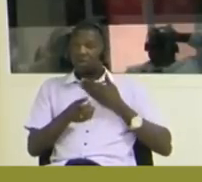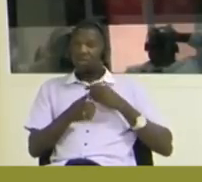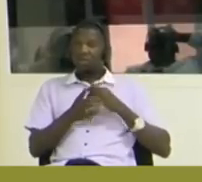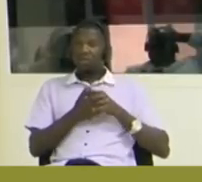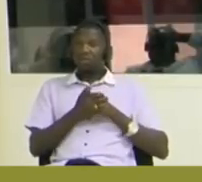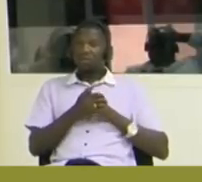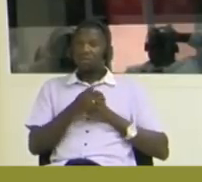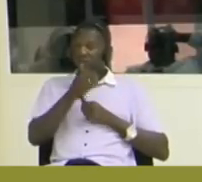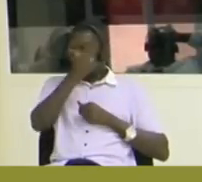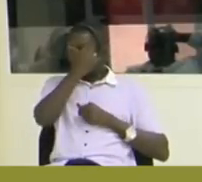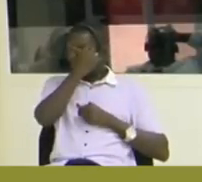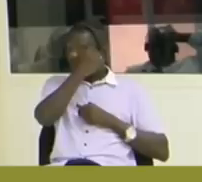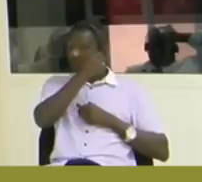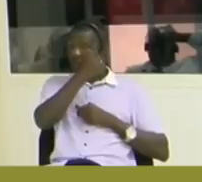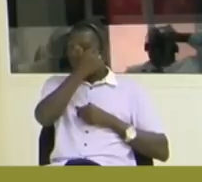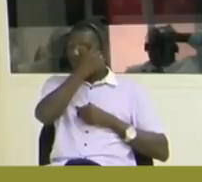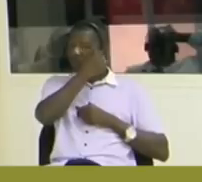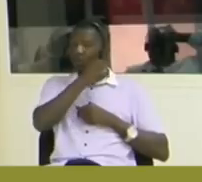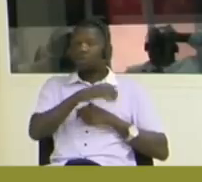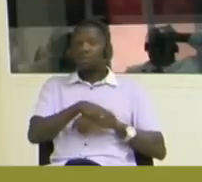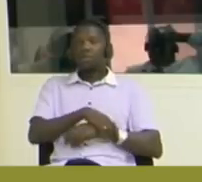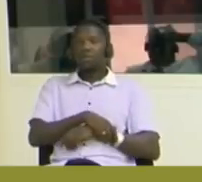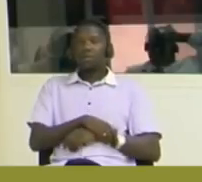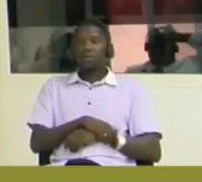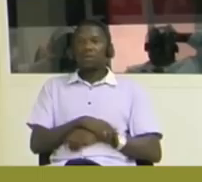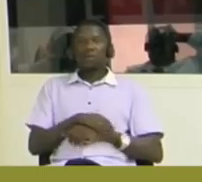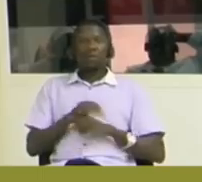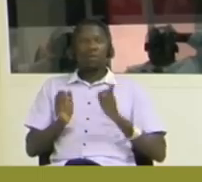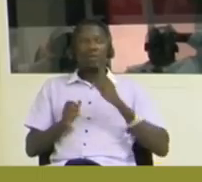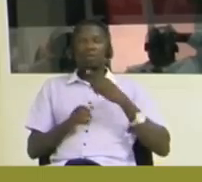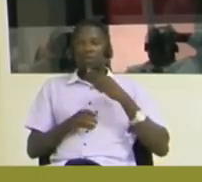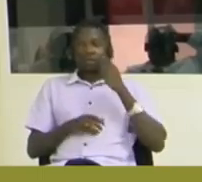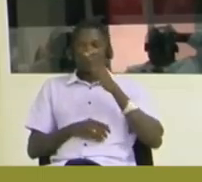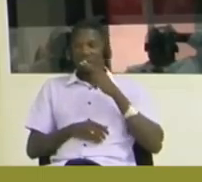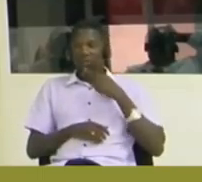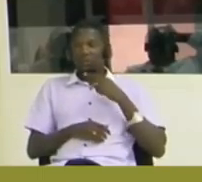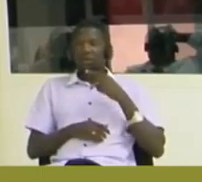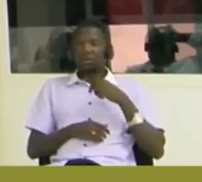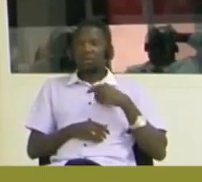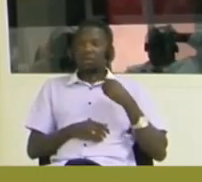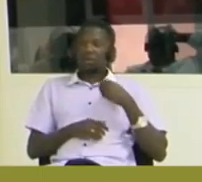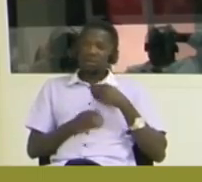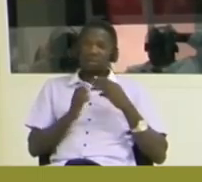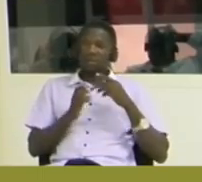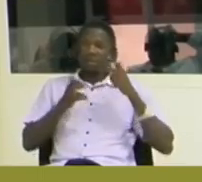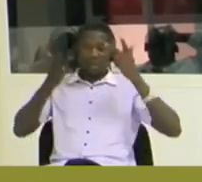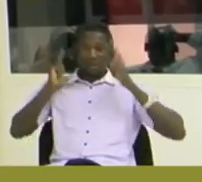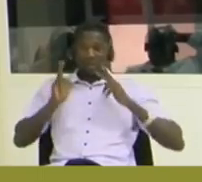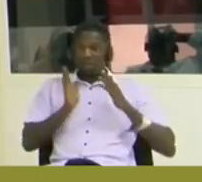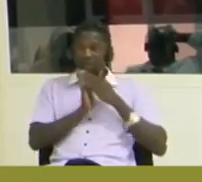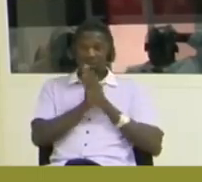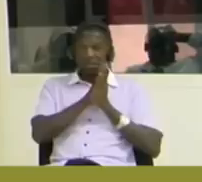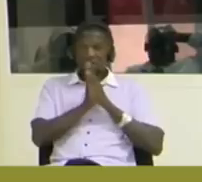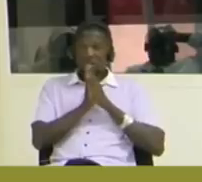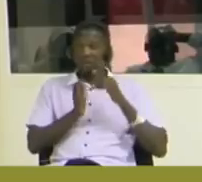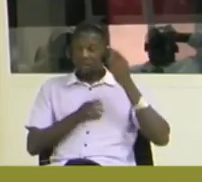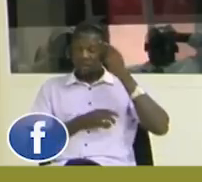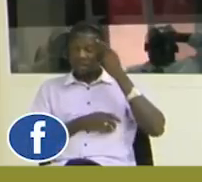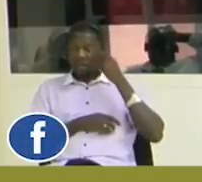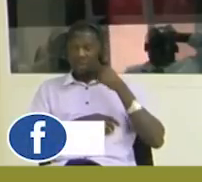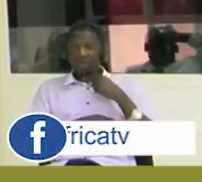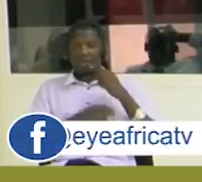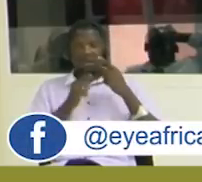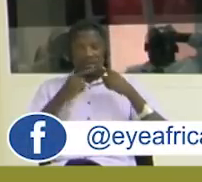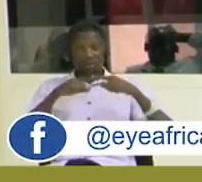Mr. Chair, what I am trying to avoid is a legal challenge suggesting that the information